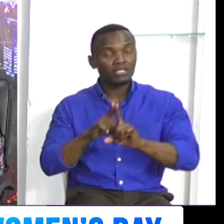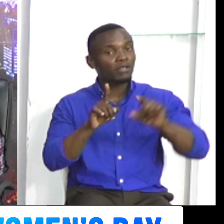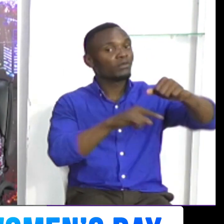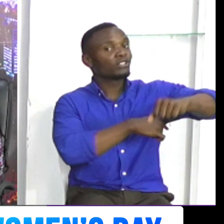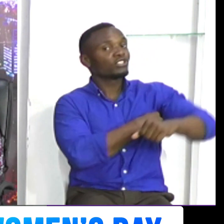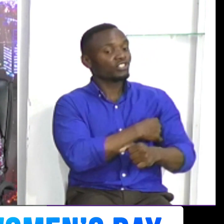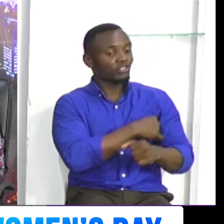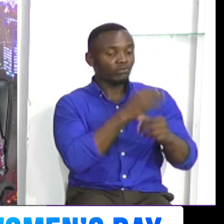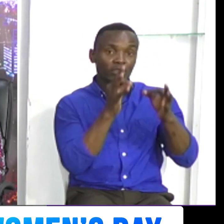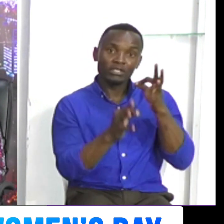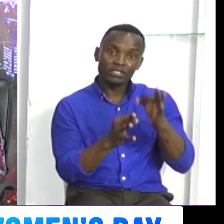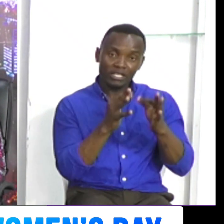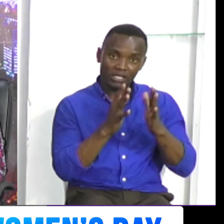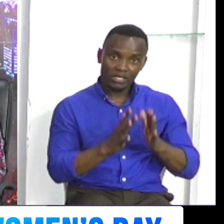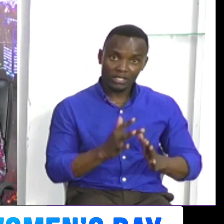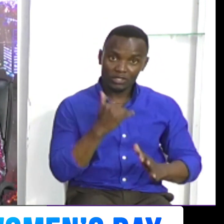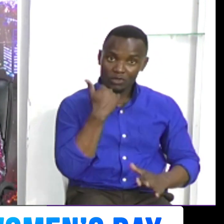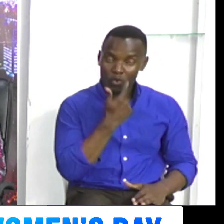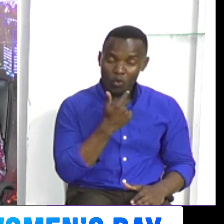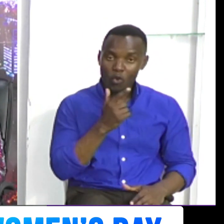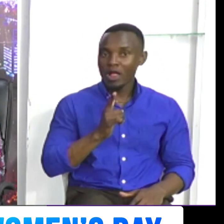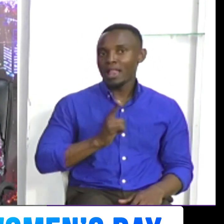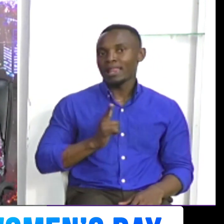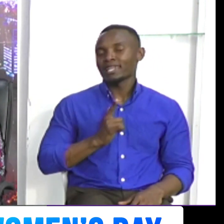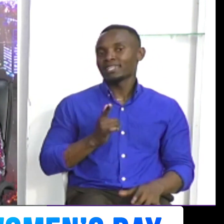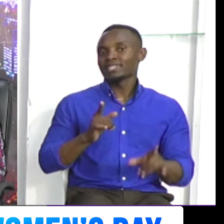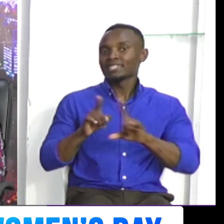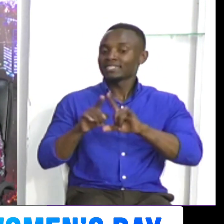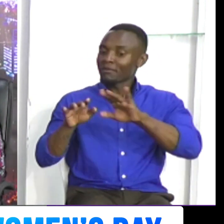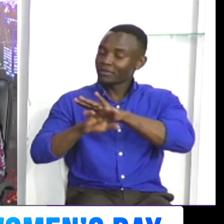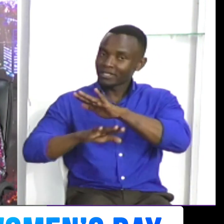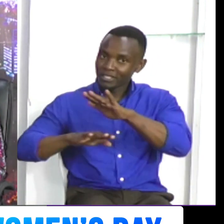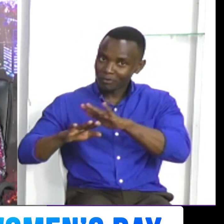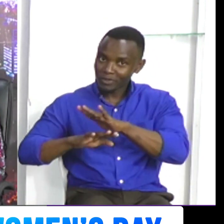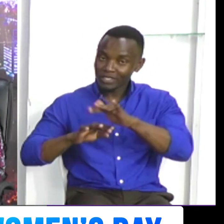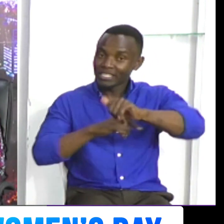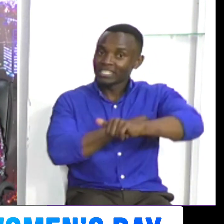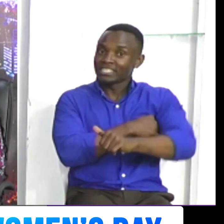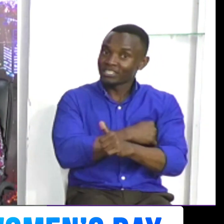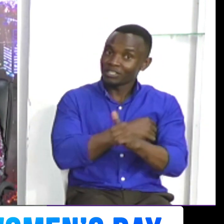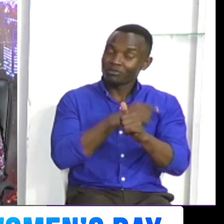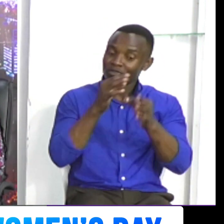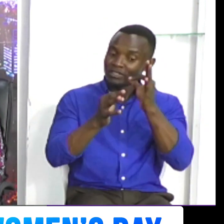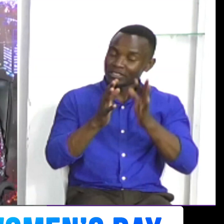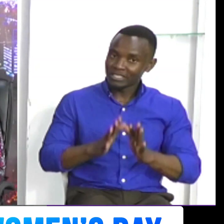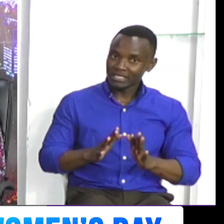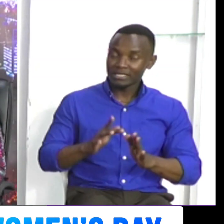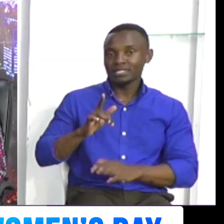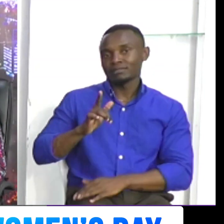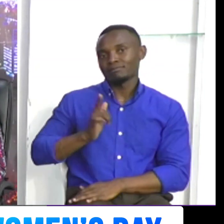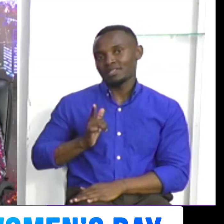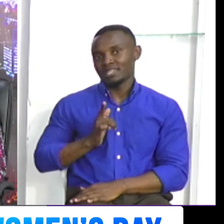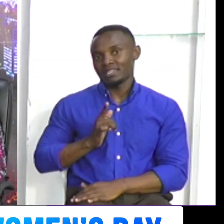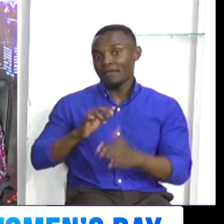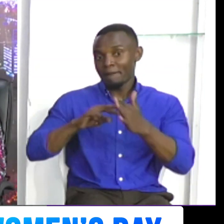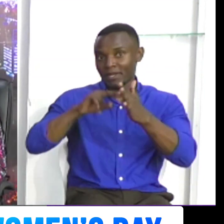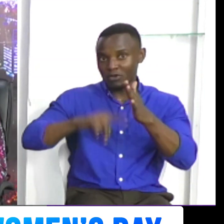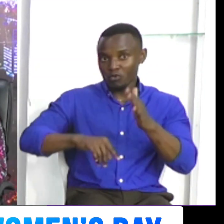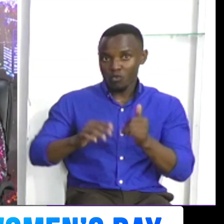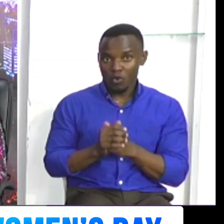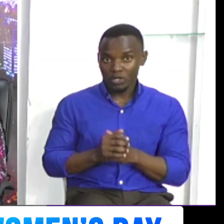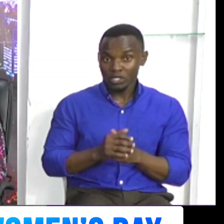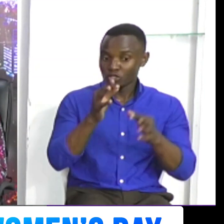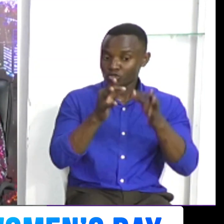Justice, who is a lady, and the Deputy Chief Justice, who is a lady. So the judiciary is led by women. Let us appreciate